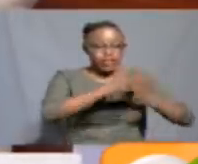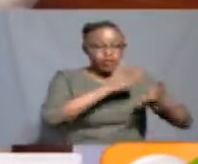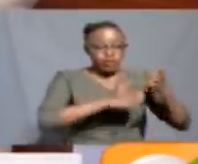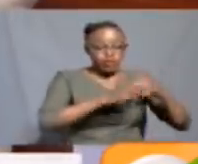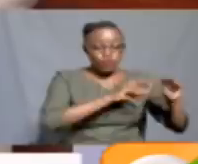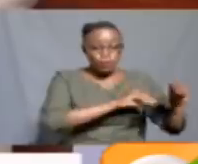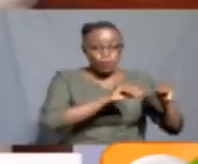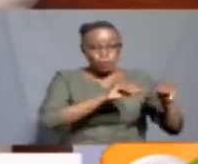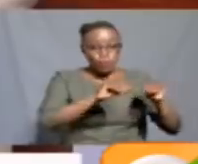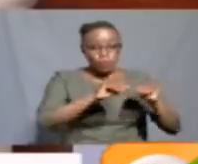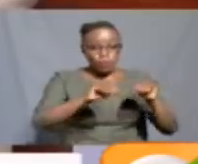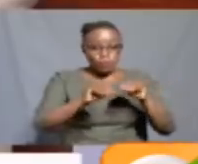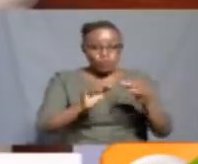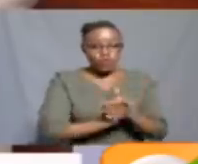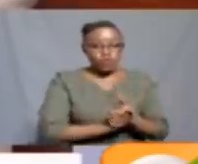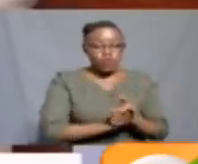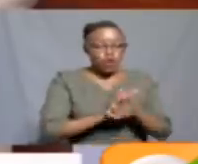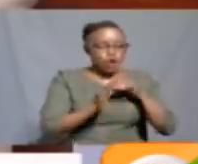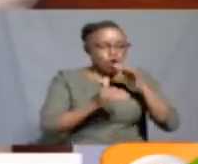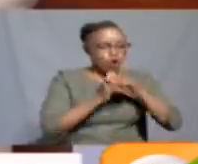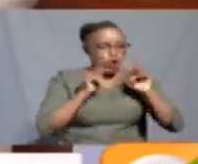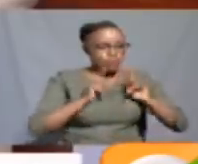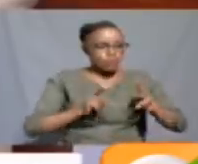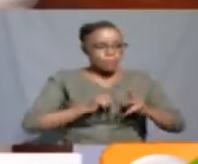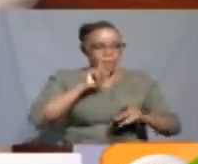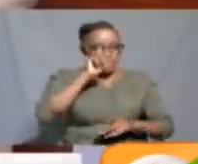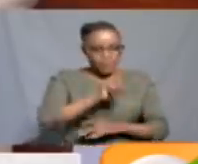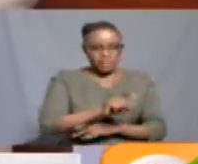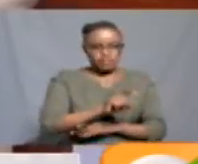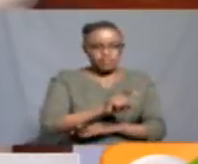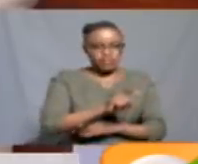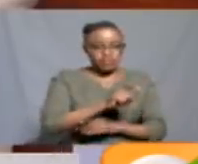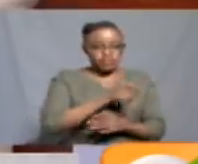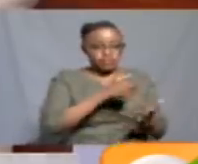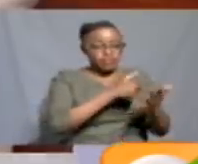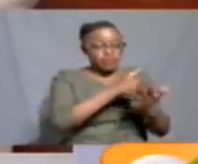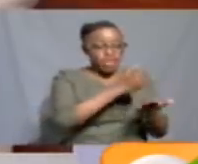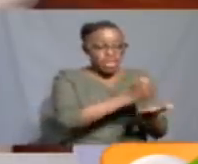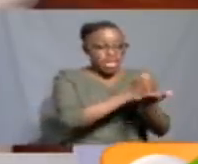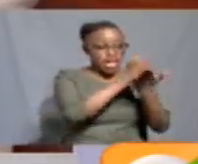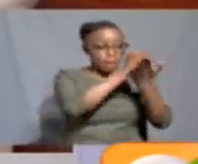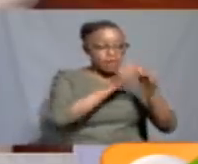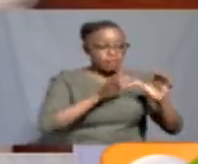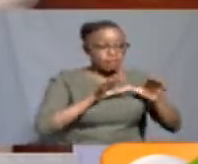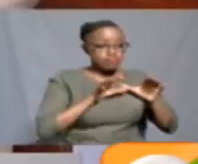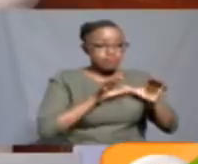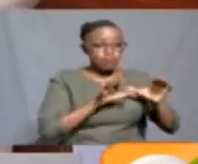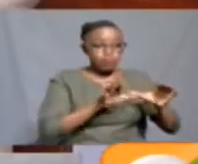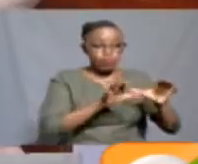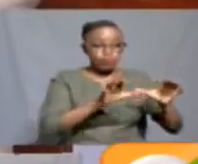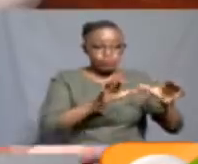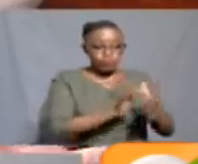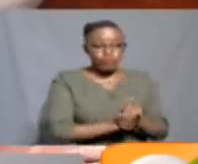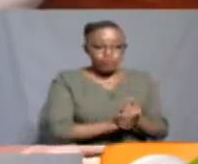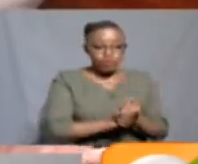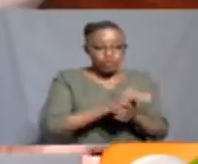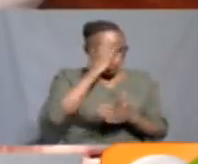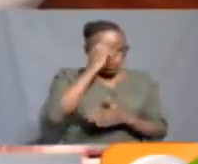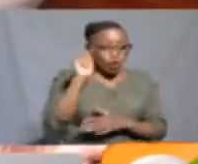moving, everybody should be a part of helping and pushing. You know the word